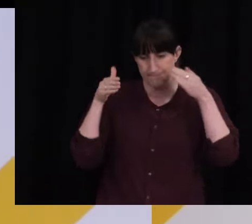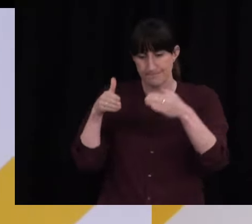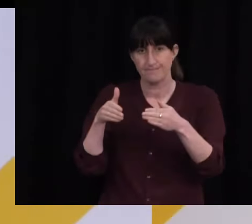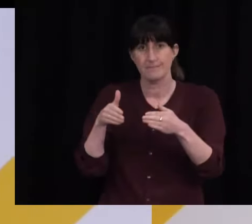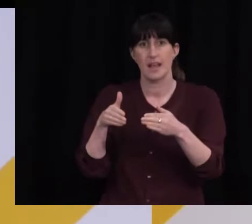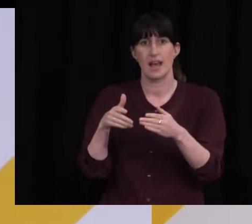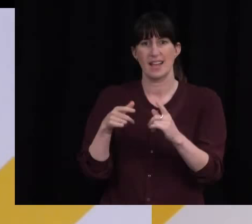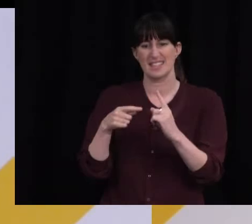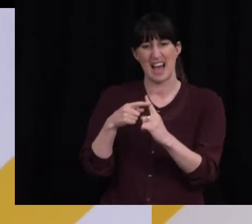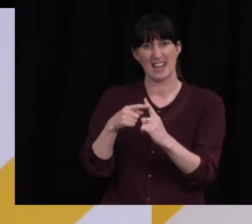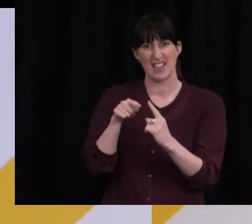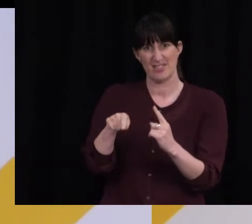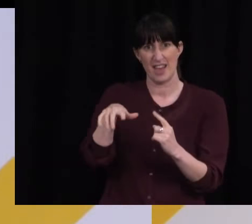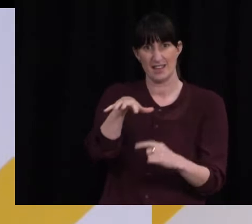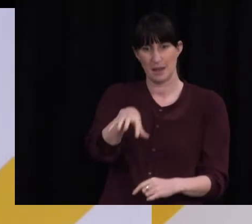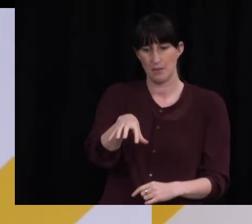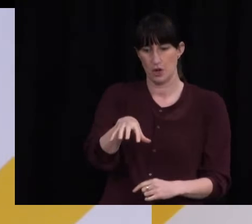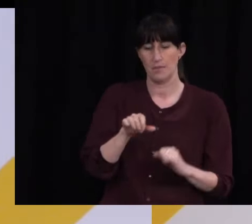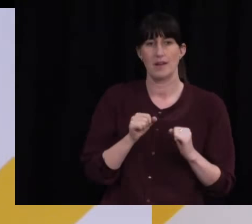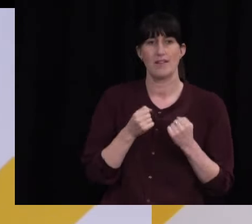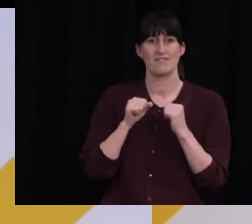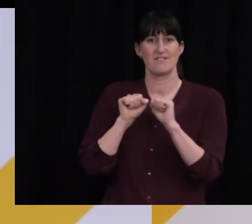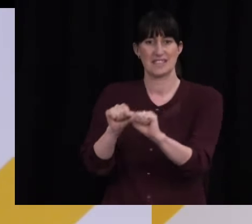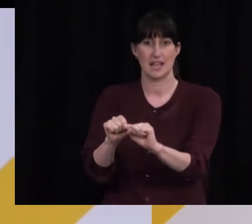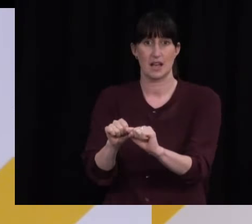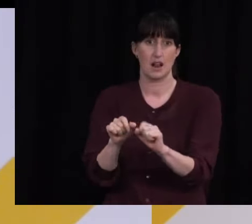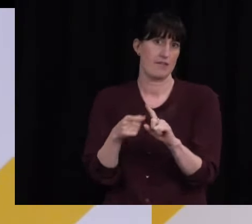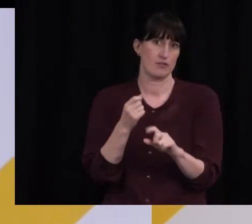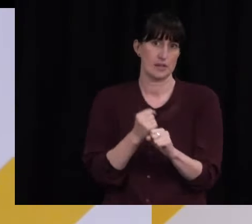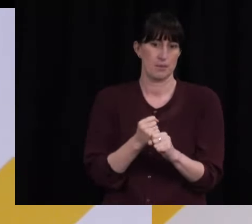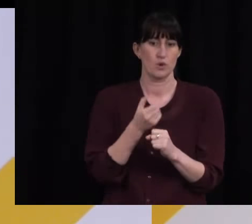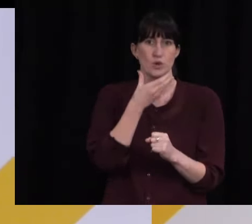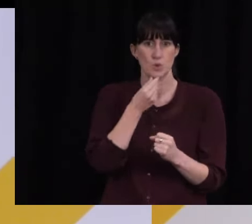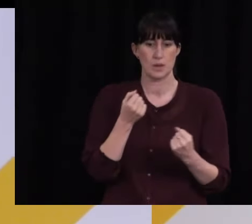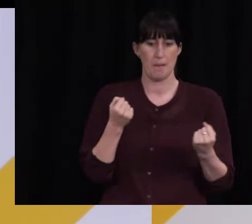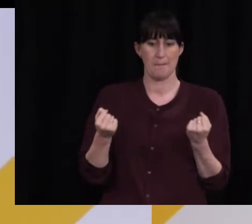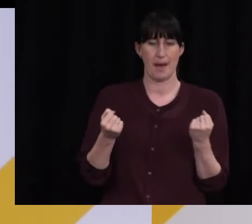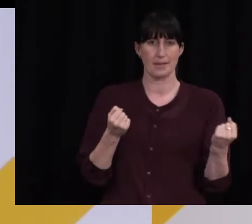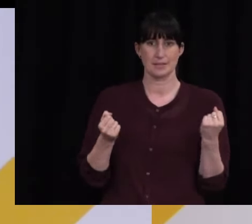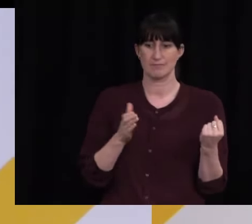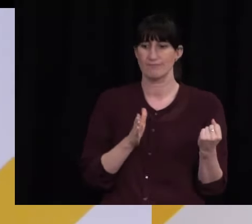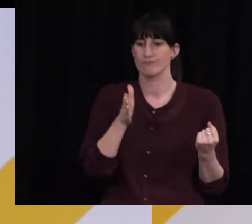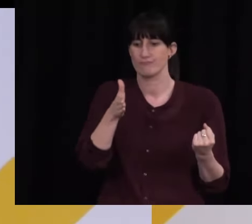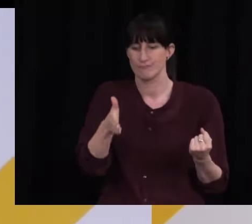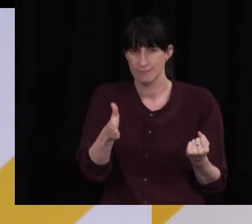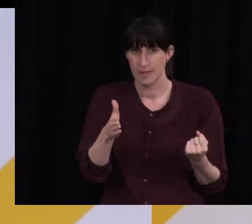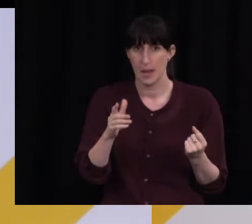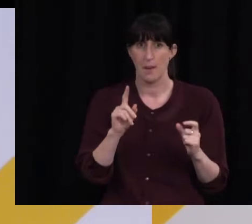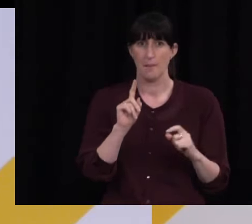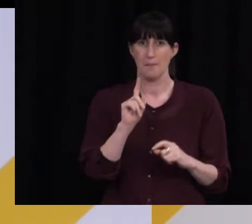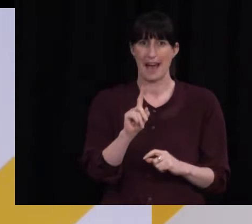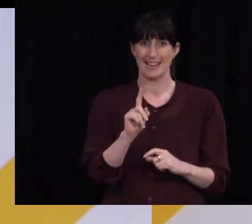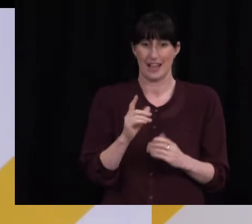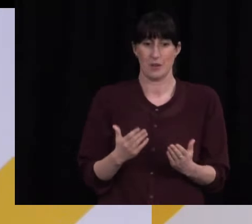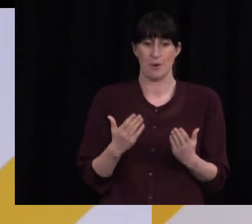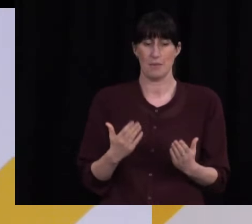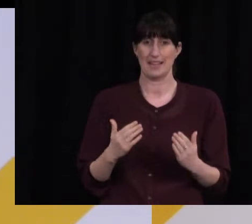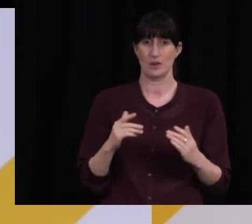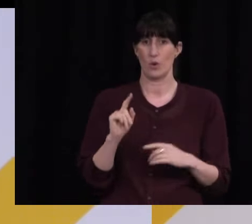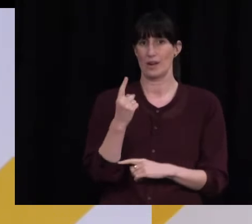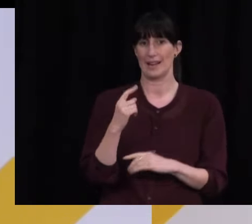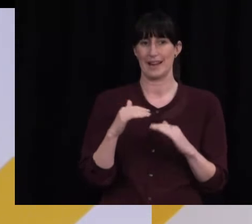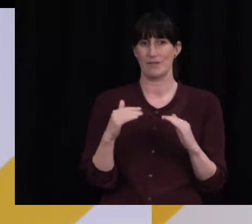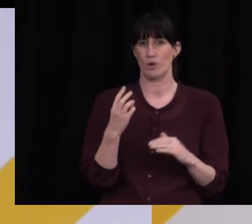So the buses have been part of that. The only issue has been how to do that safely in a level 3 environment. But